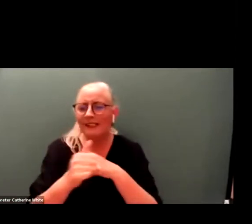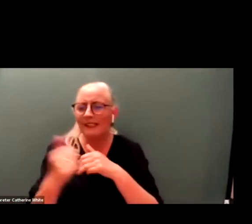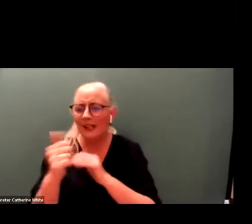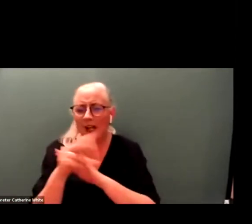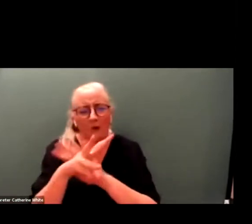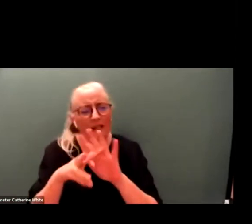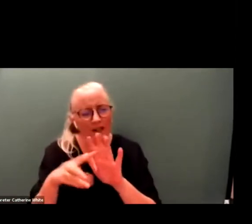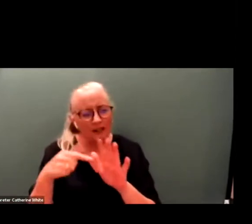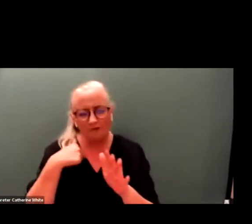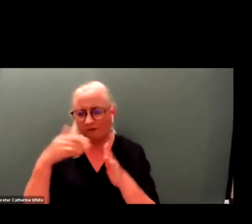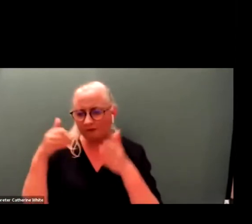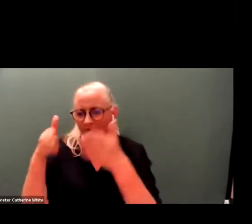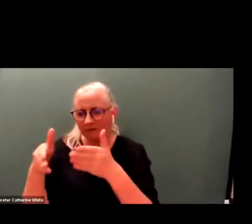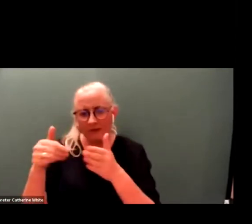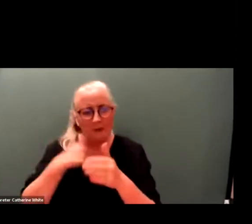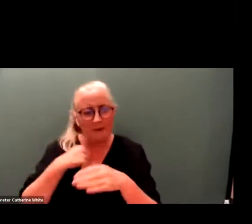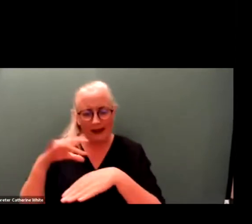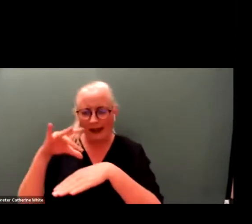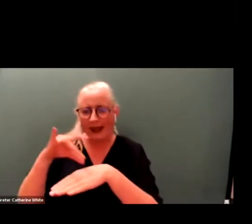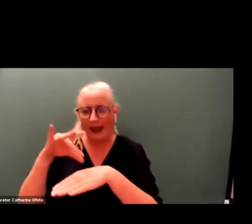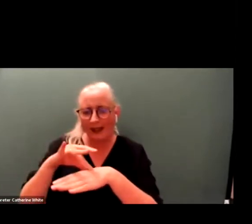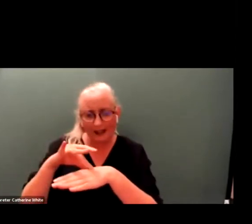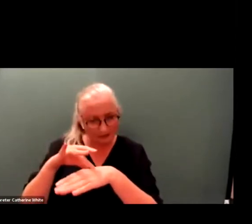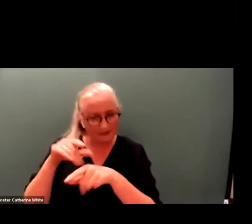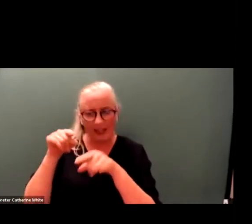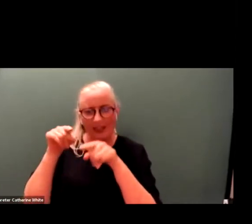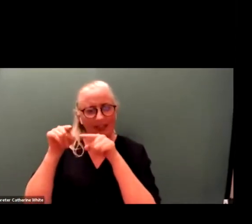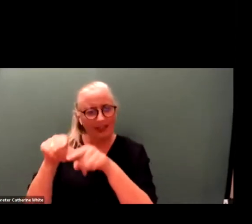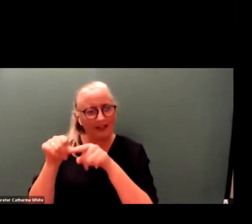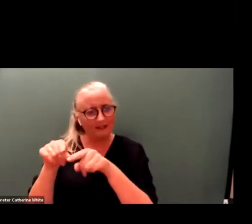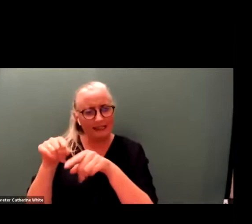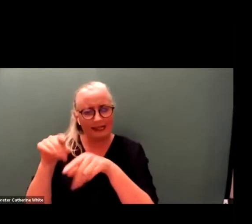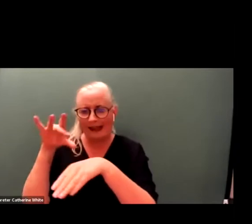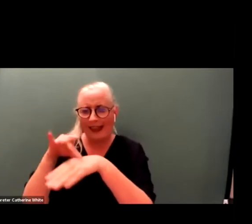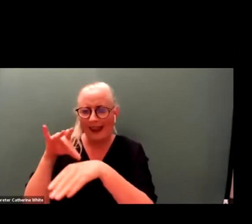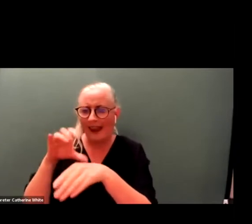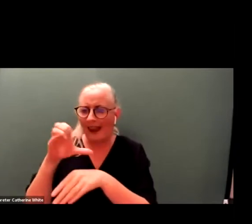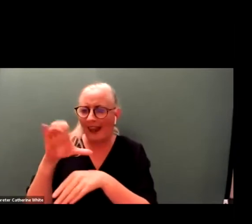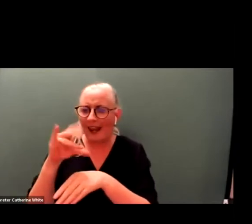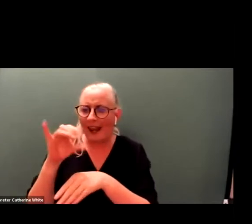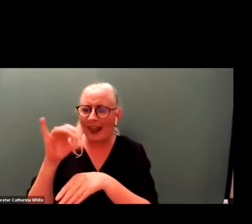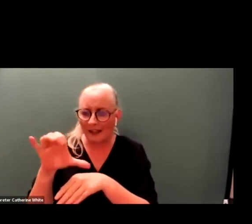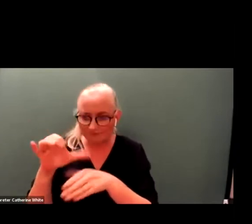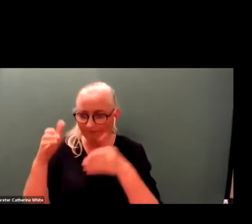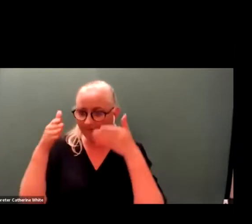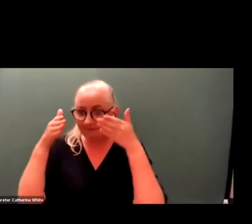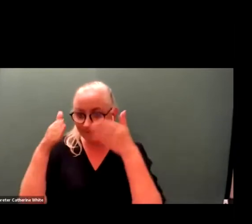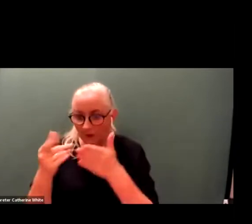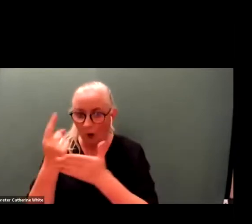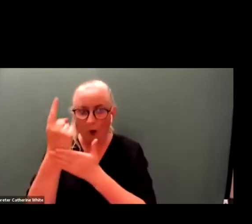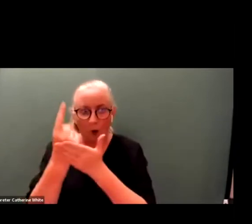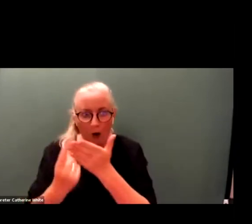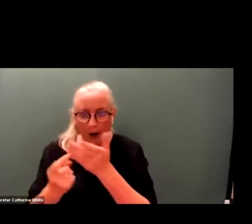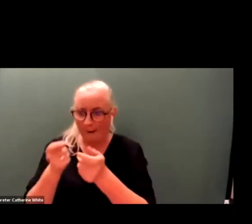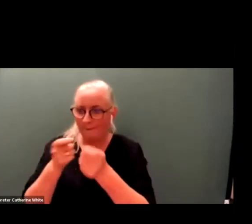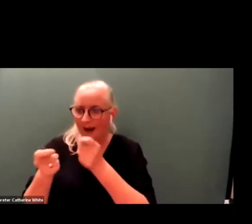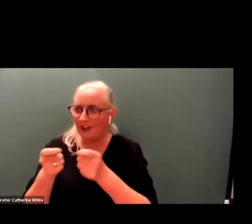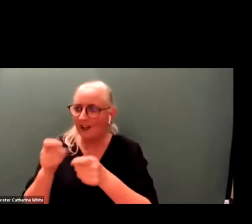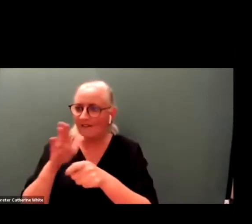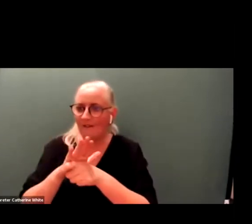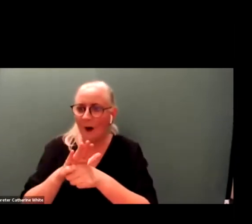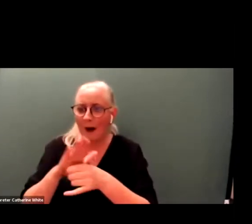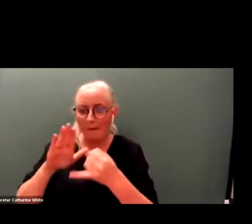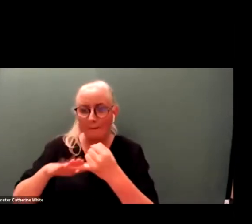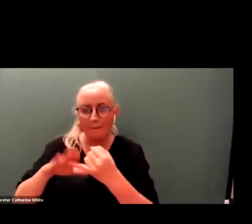in my clinic called Vitality Clinic, which is pretty much exclusively manages menopause for women